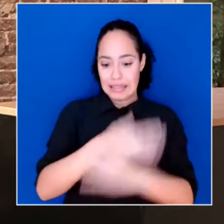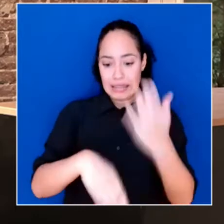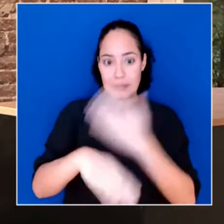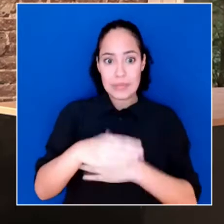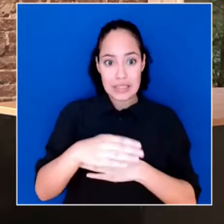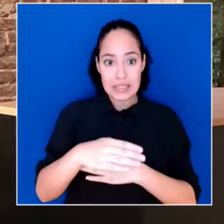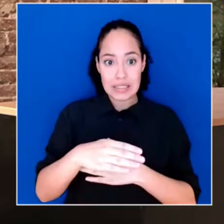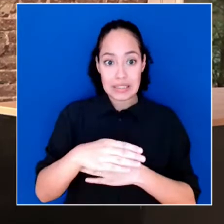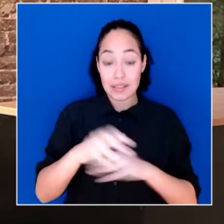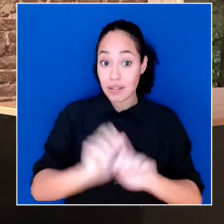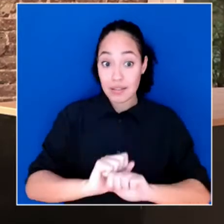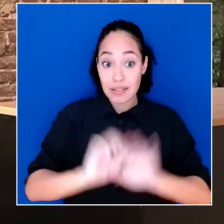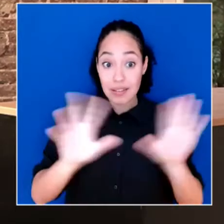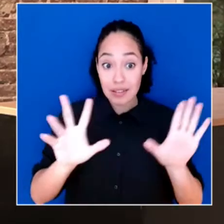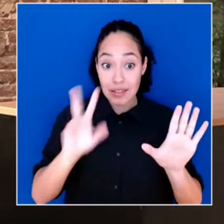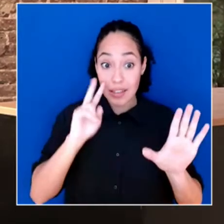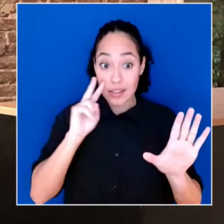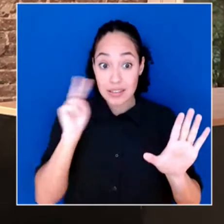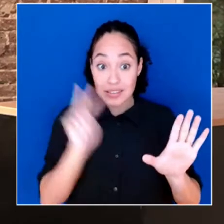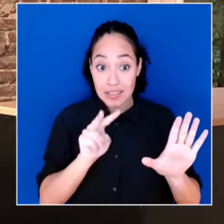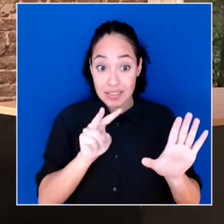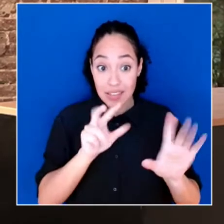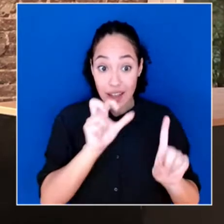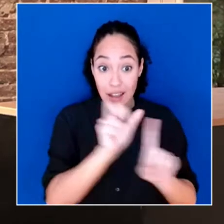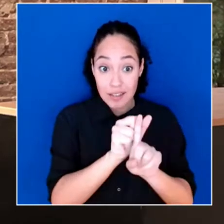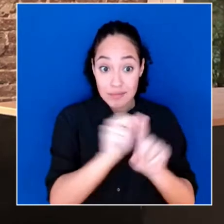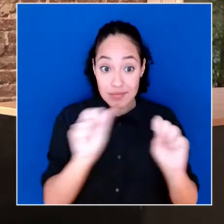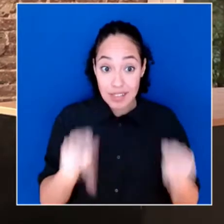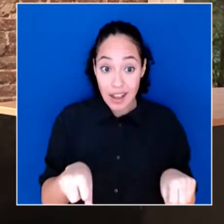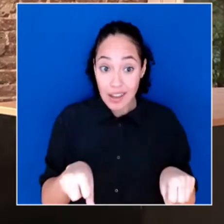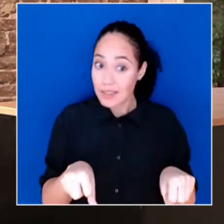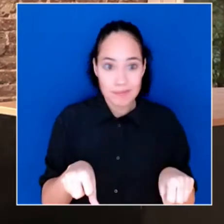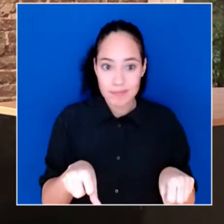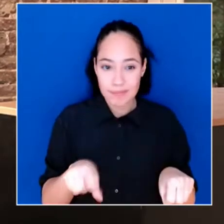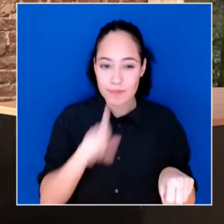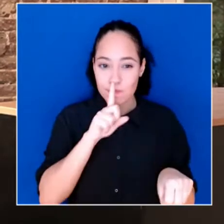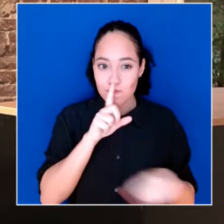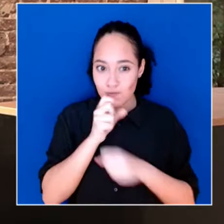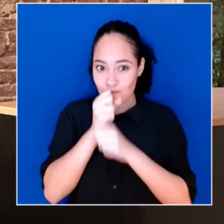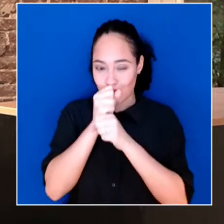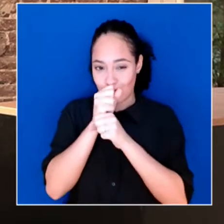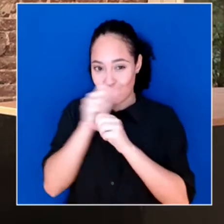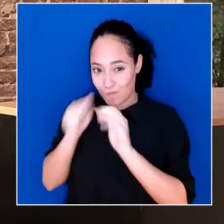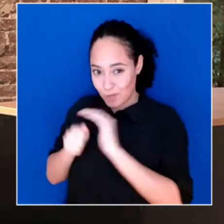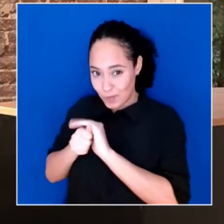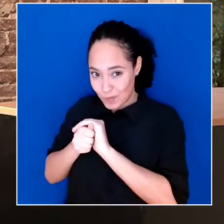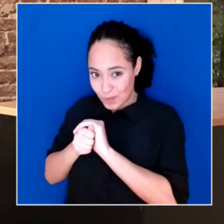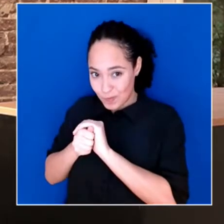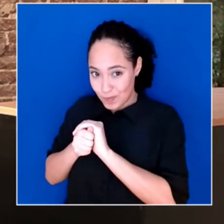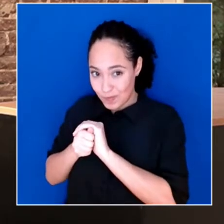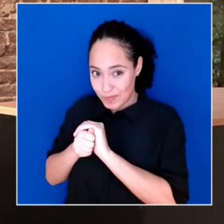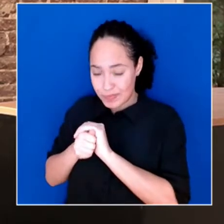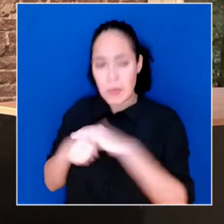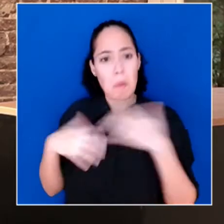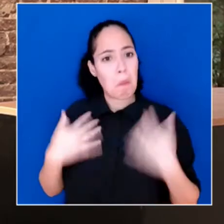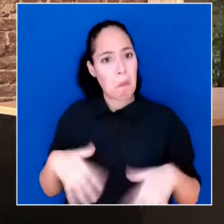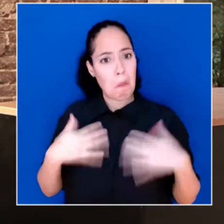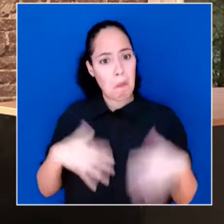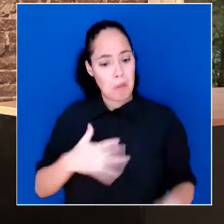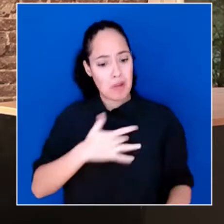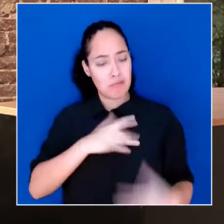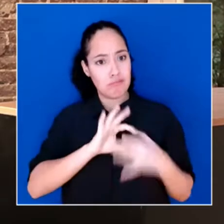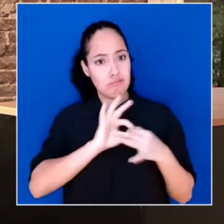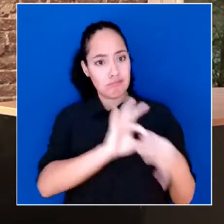Subject very close to my heart as I suffer from anxiety and depressive mood syndrome, and it can be really overwhelming at